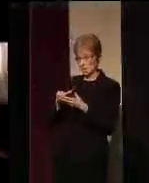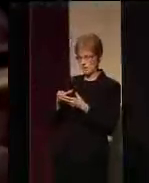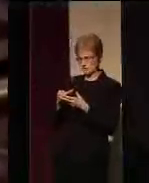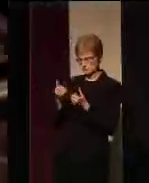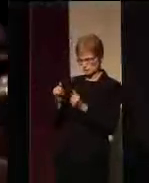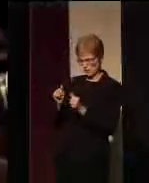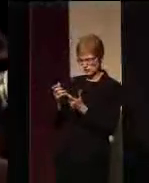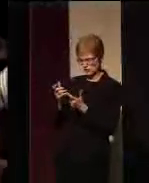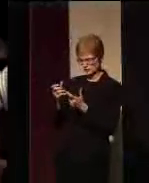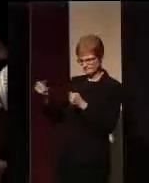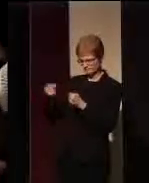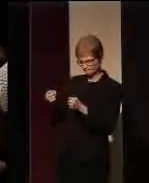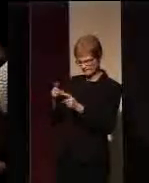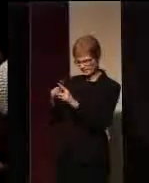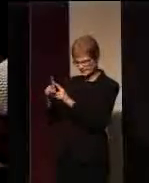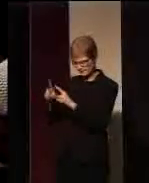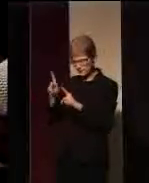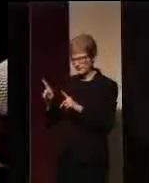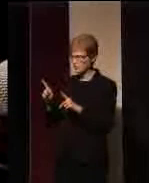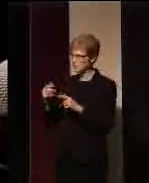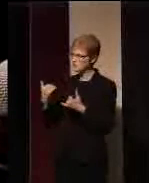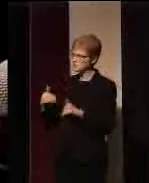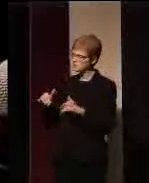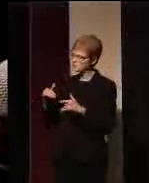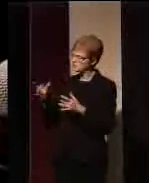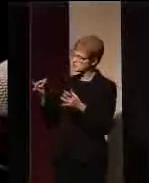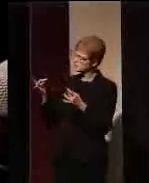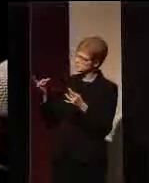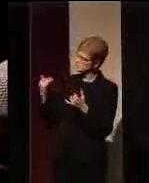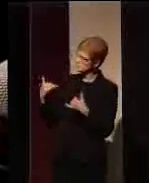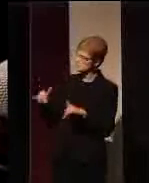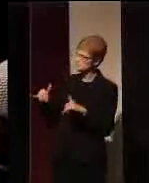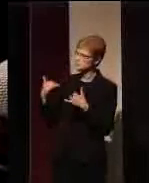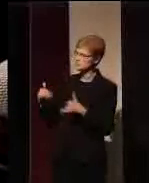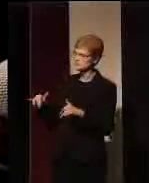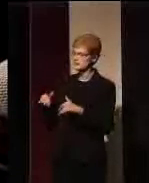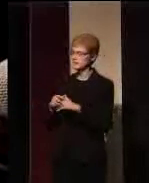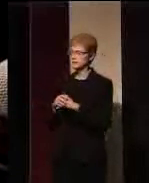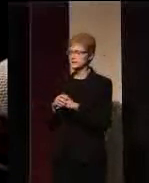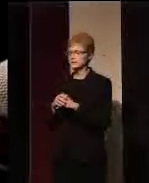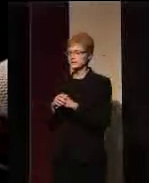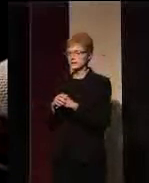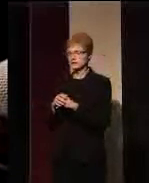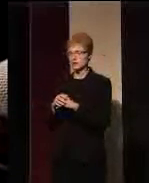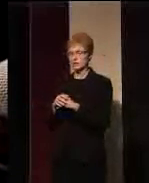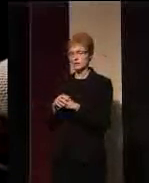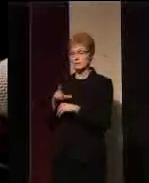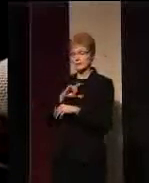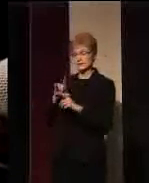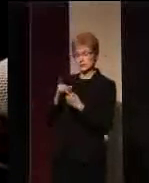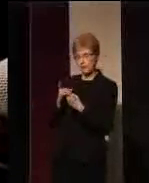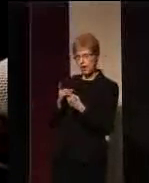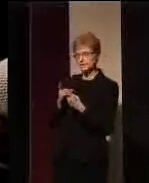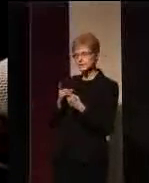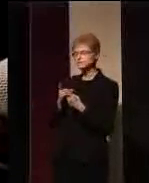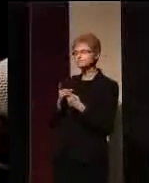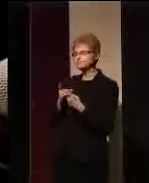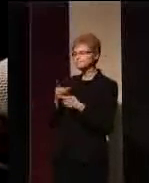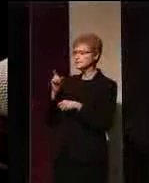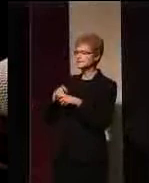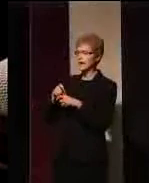delicate balancing act. And I say that because what departments often look for in